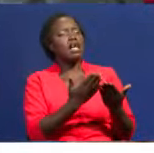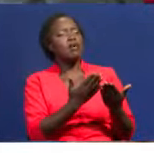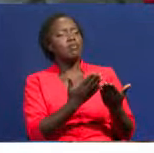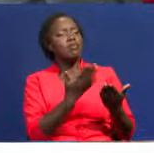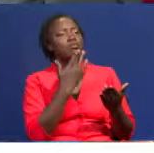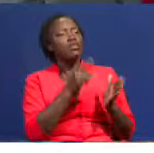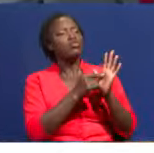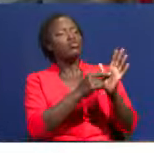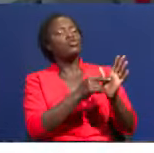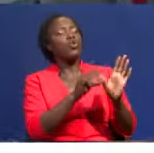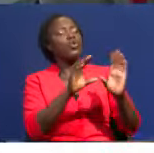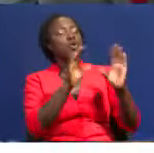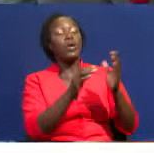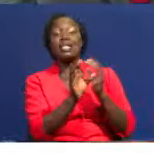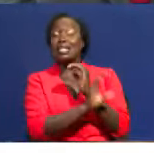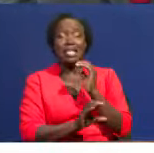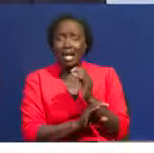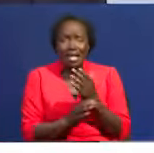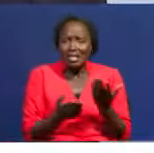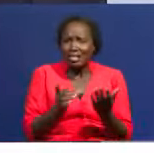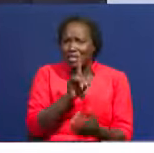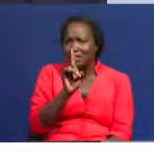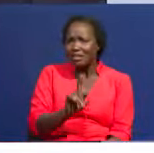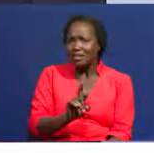world as a country?